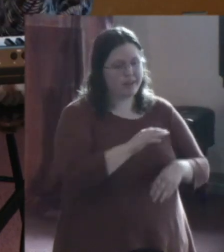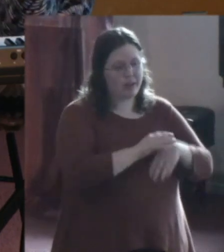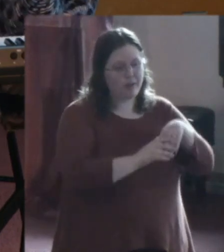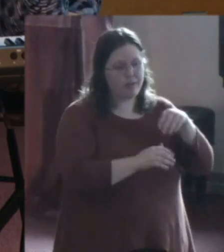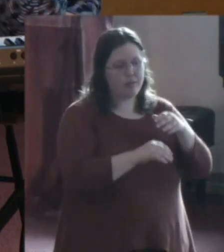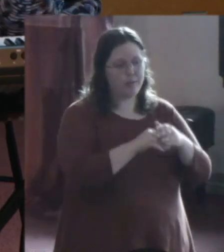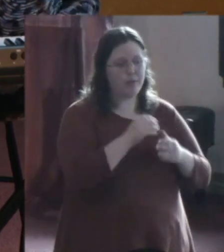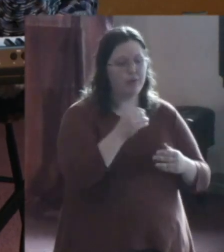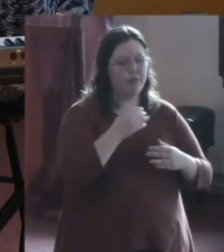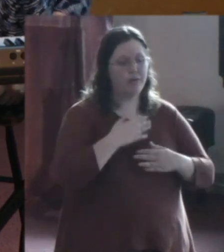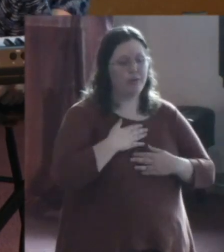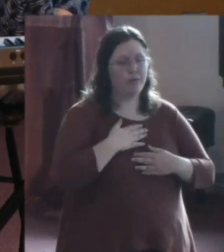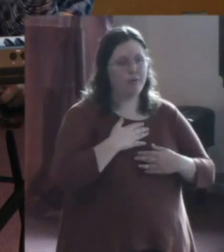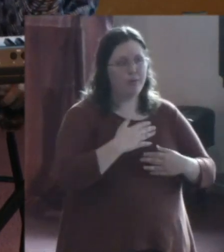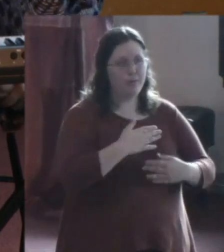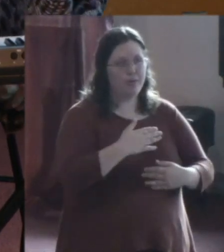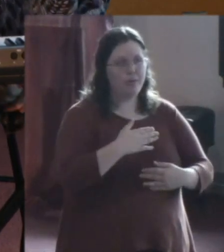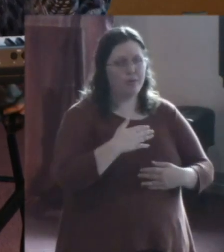and breathe.